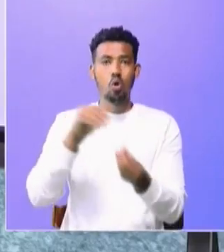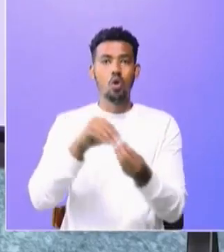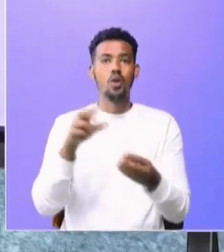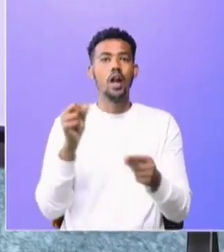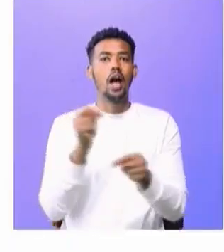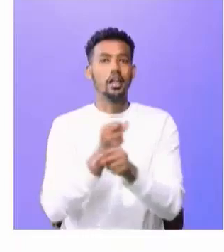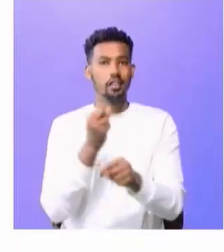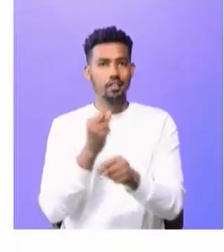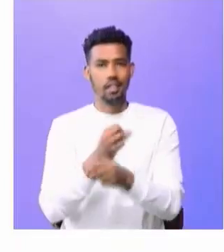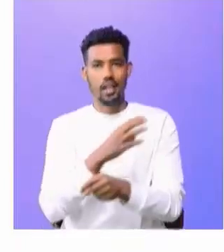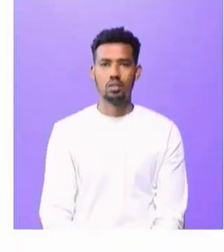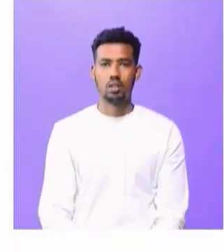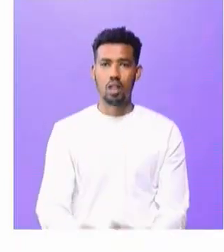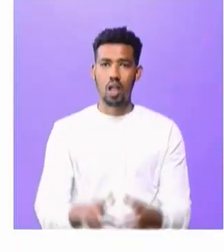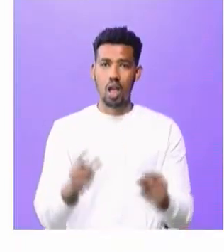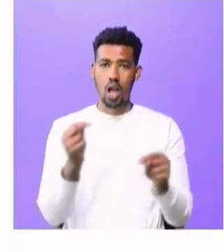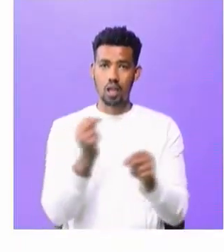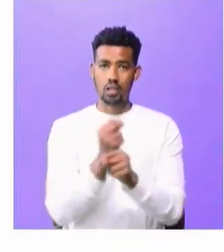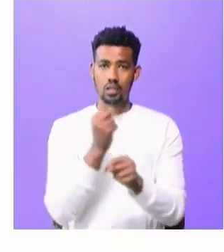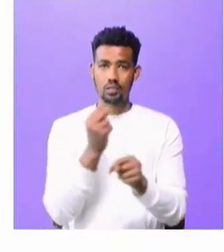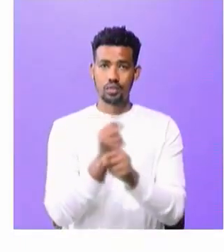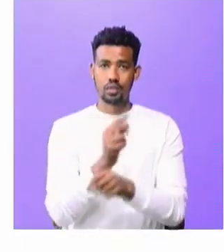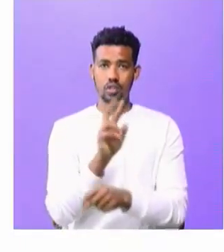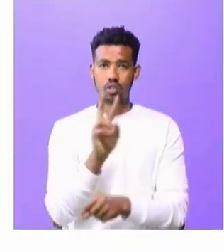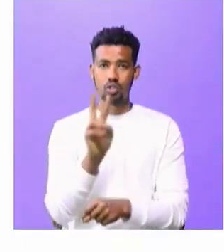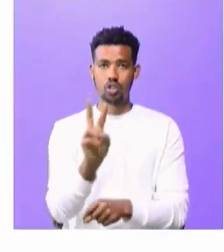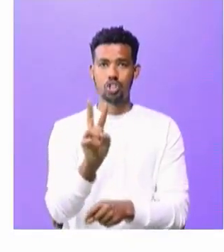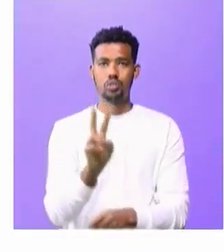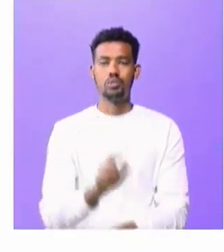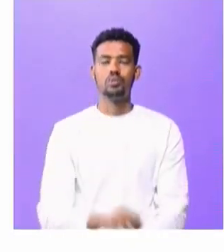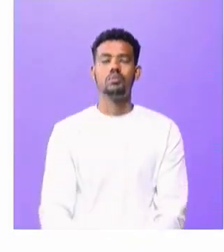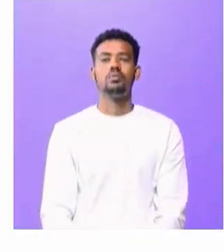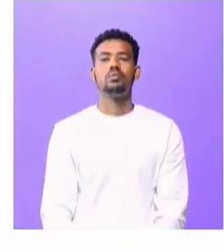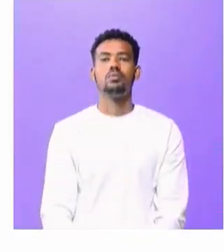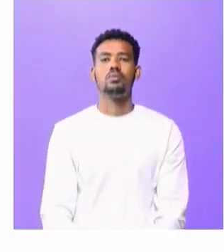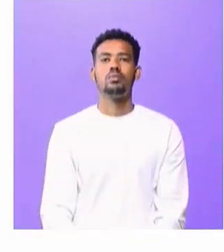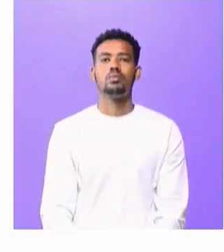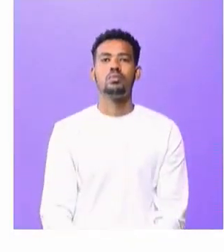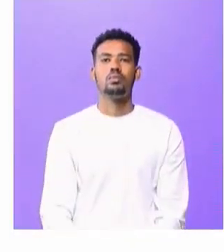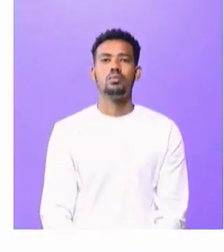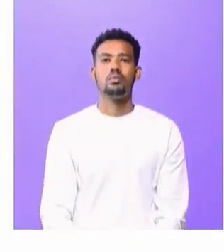us practice 2. Activity 2.